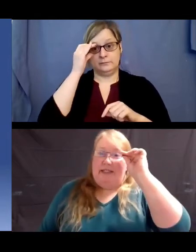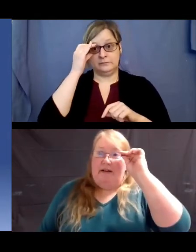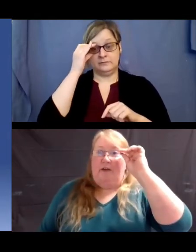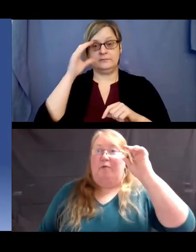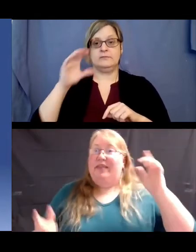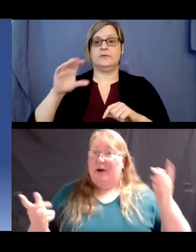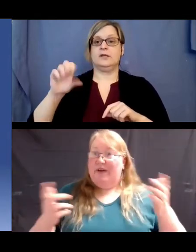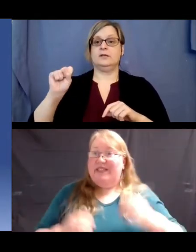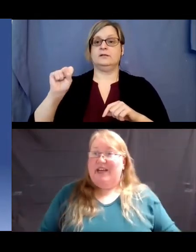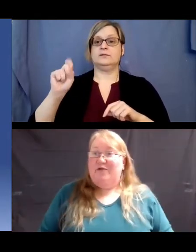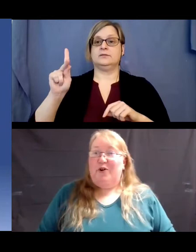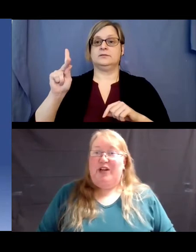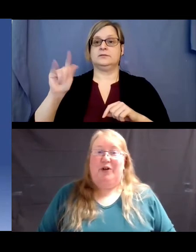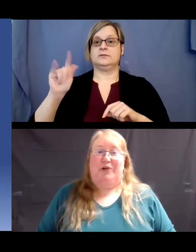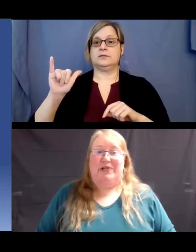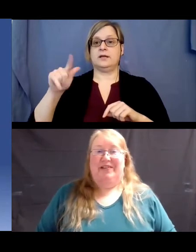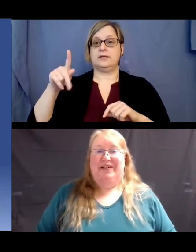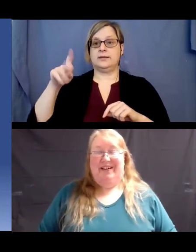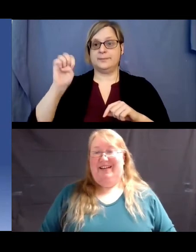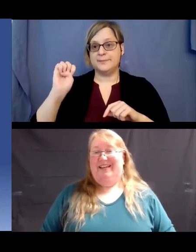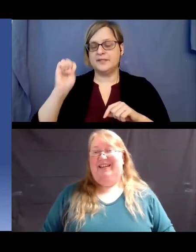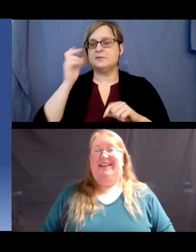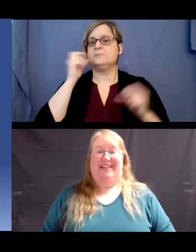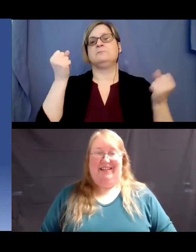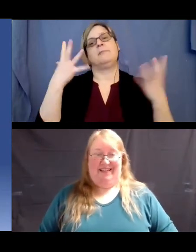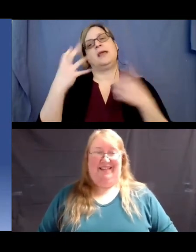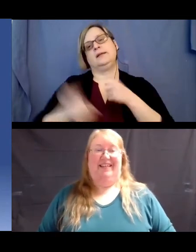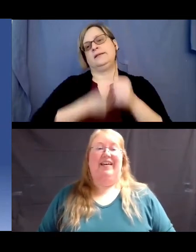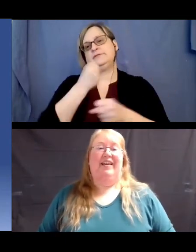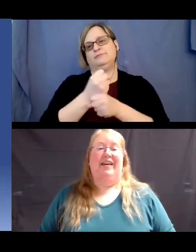Skype is another one that we've seen for years.